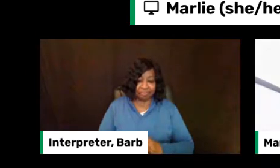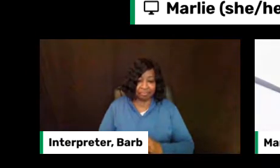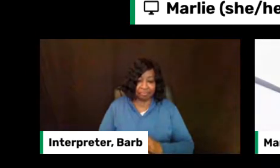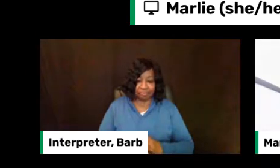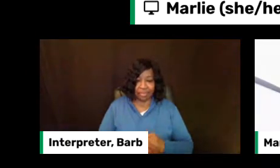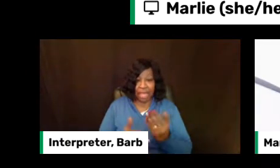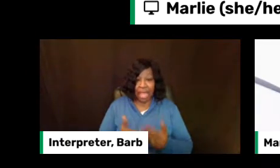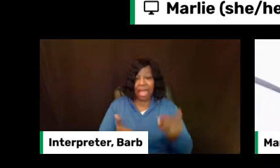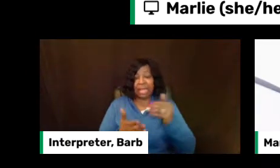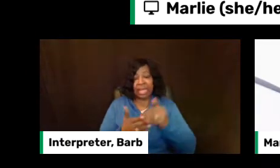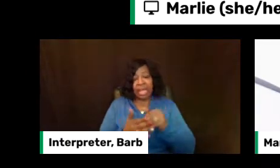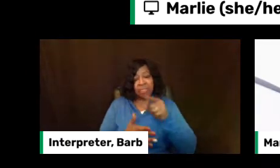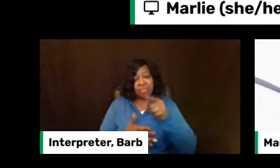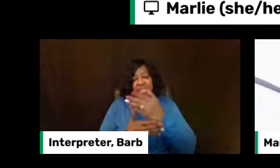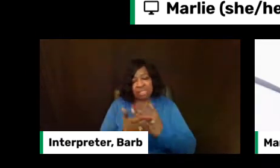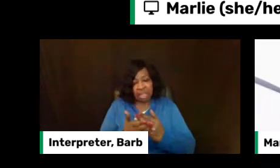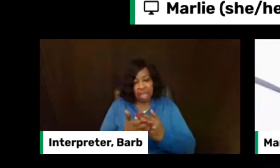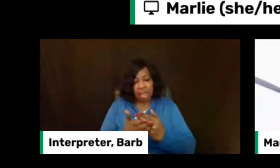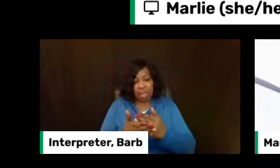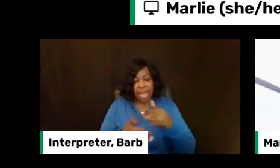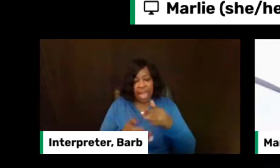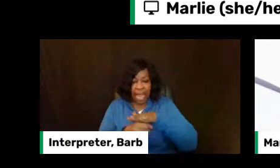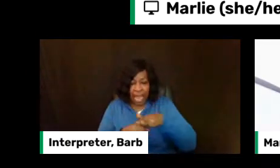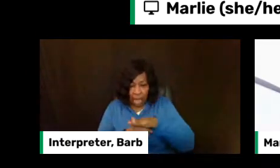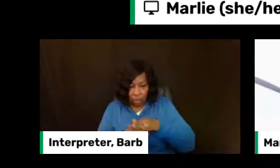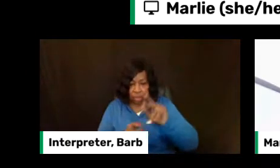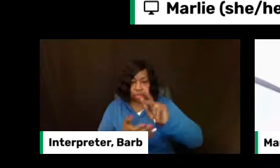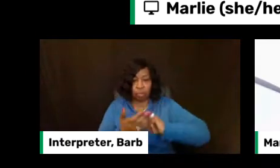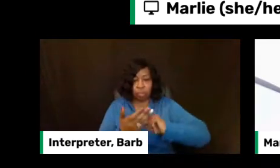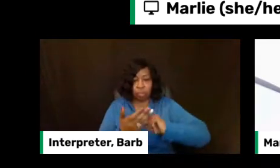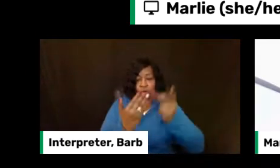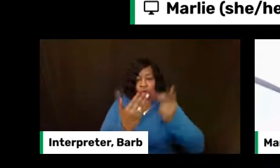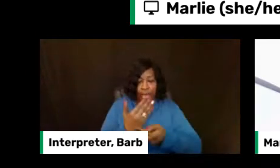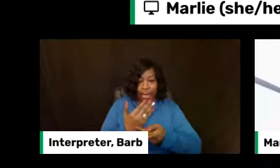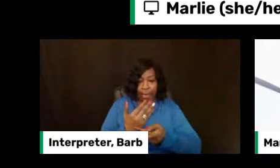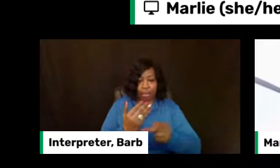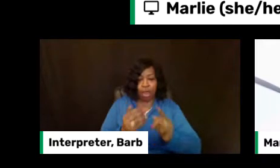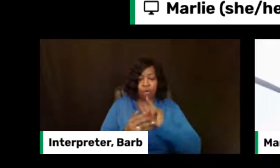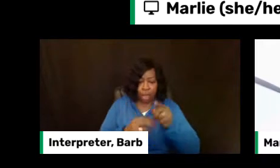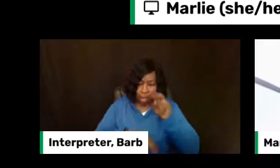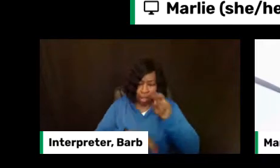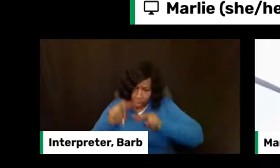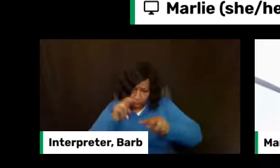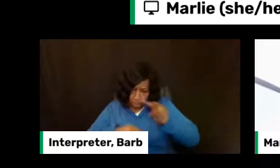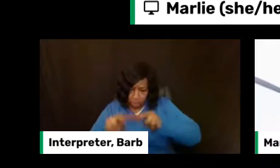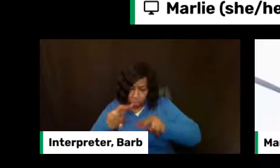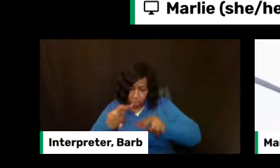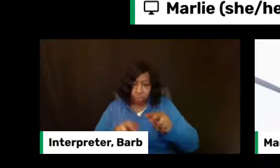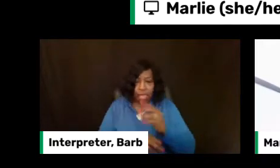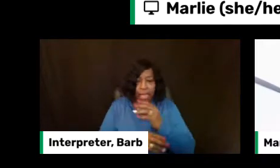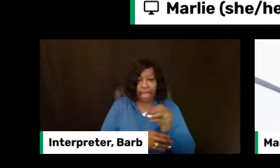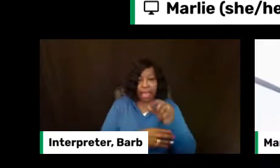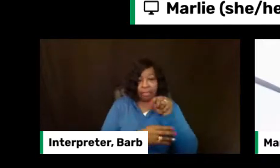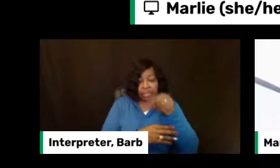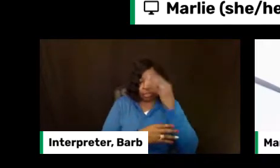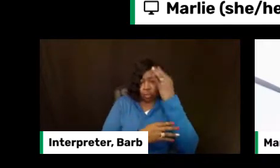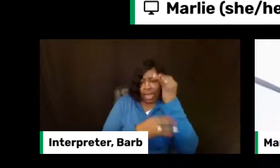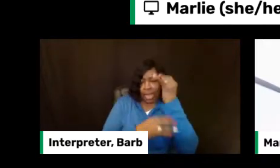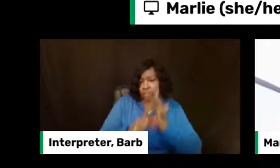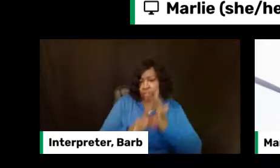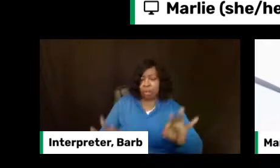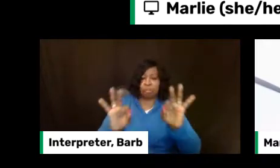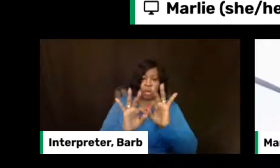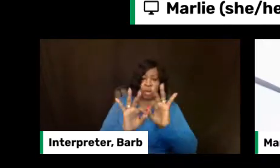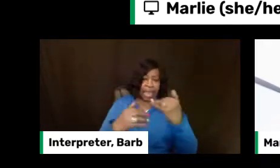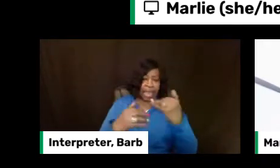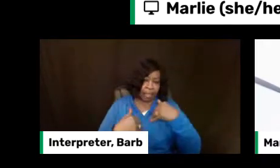Again, these are some of the areas that the program really looks into. And this is why it's so important to have